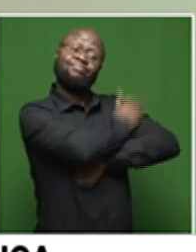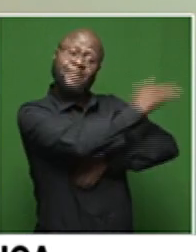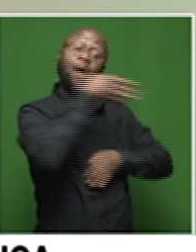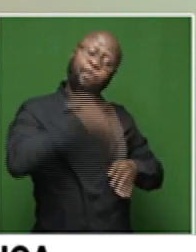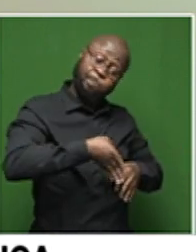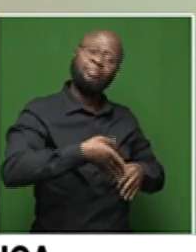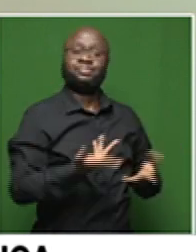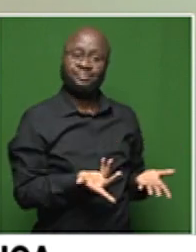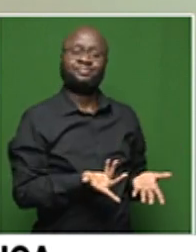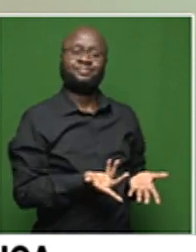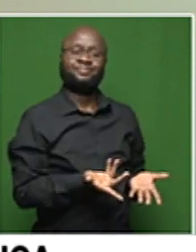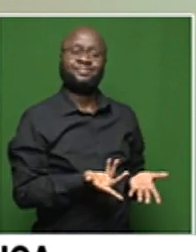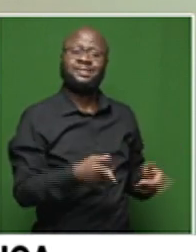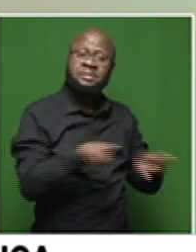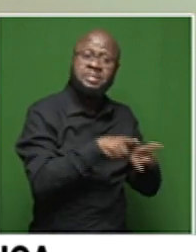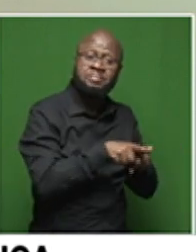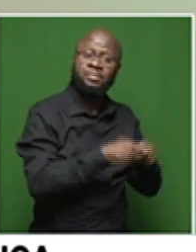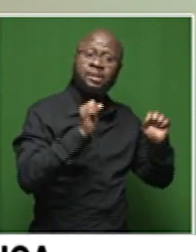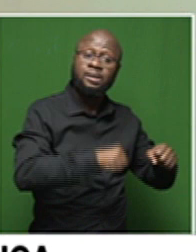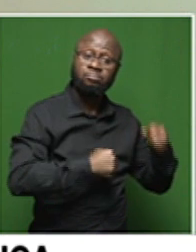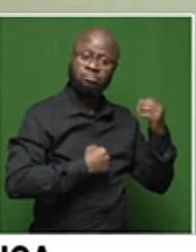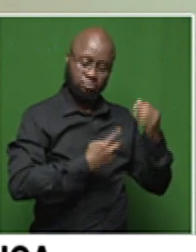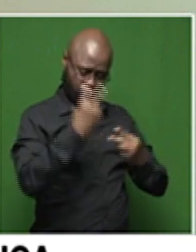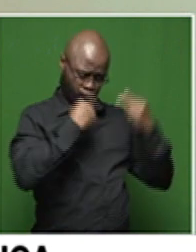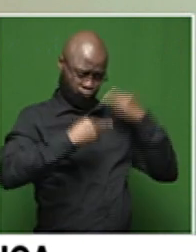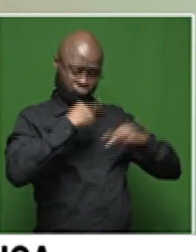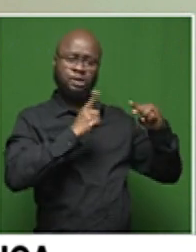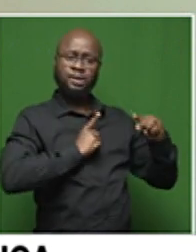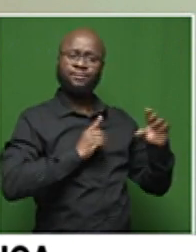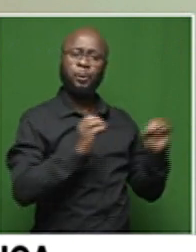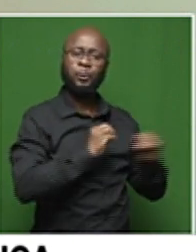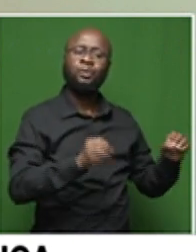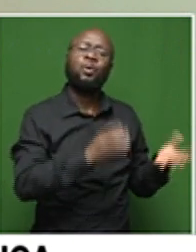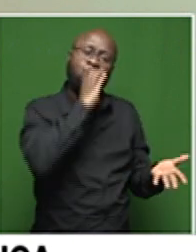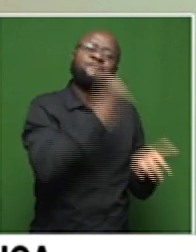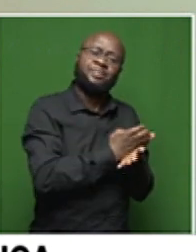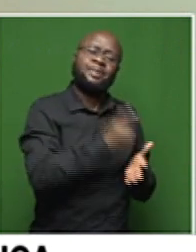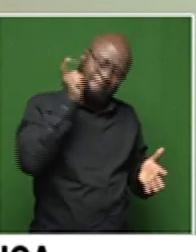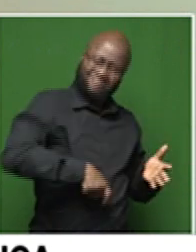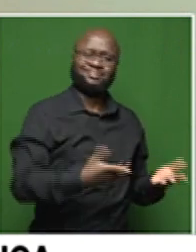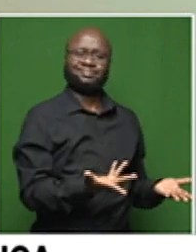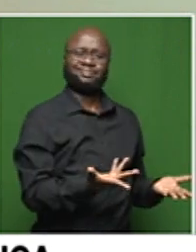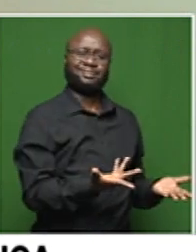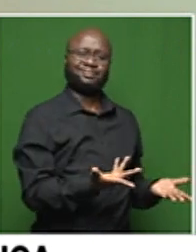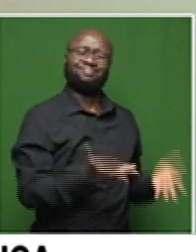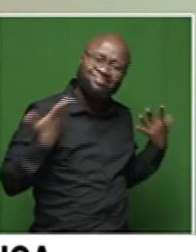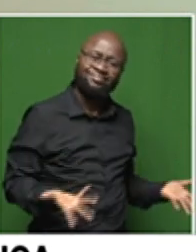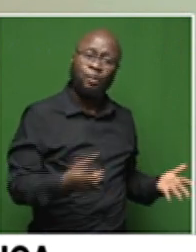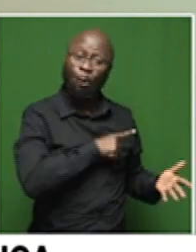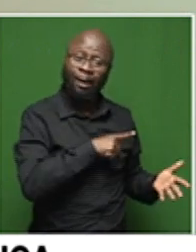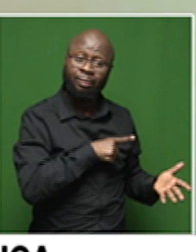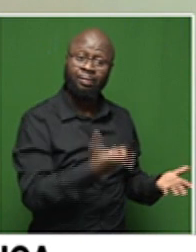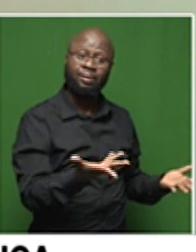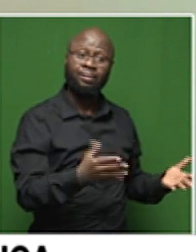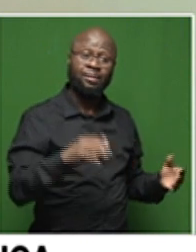you can look very healthy, you need to check, because there is no other way that you can detect whether you do have